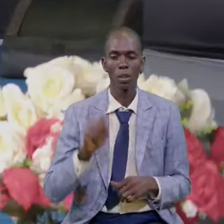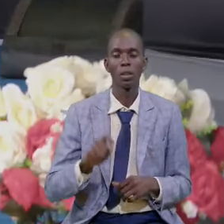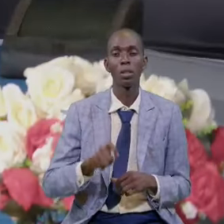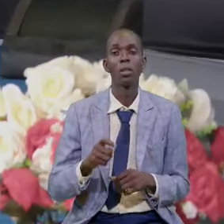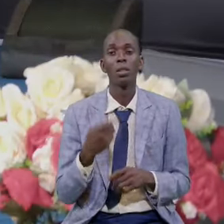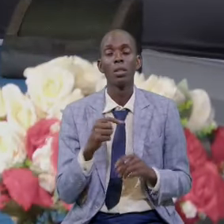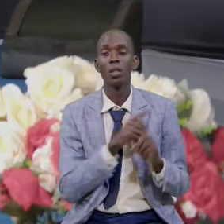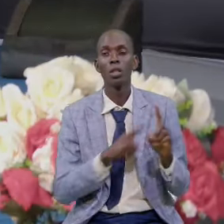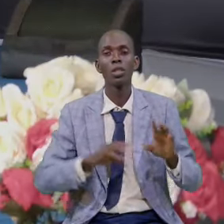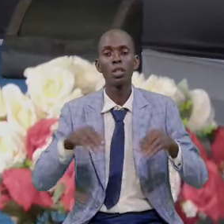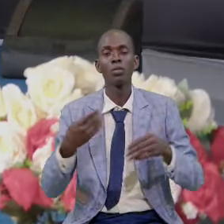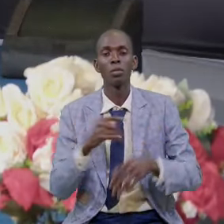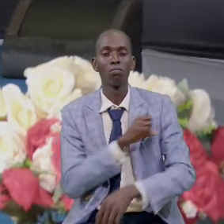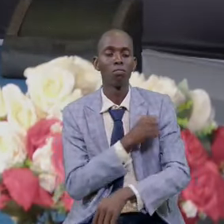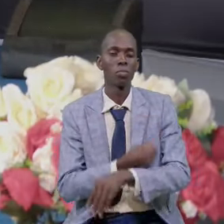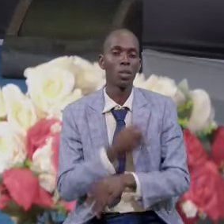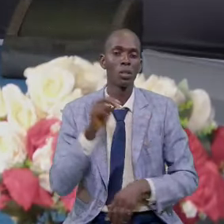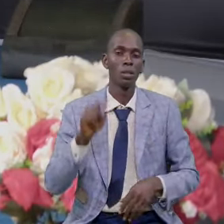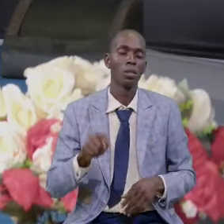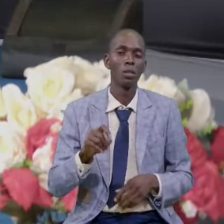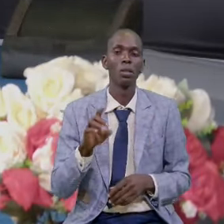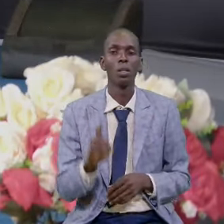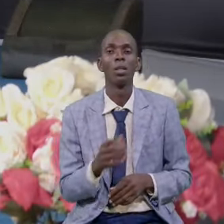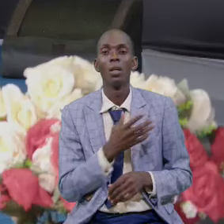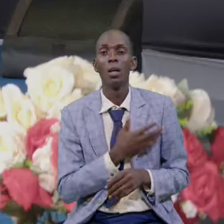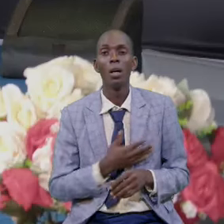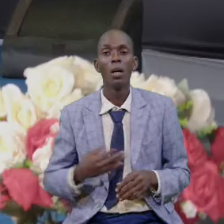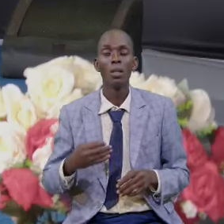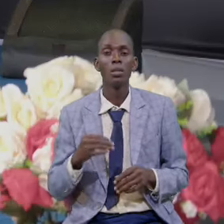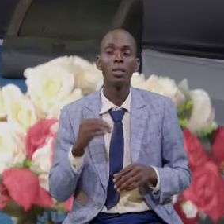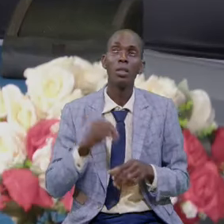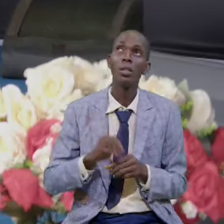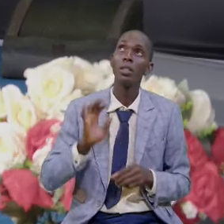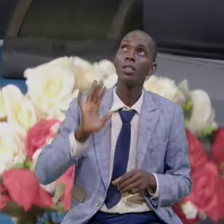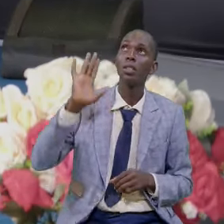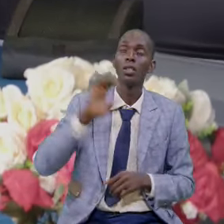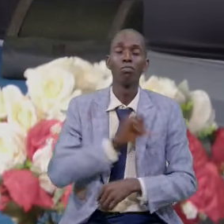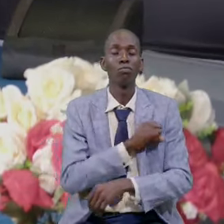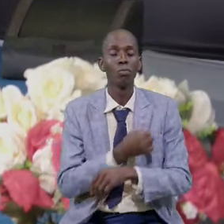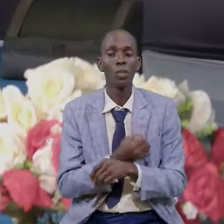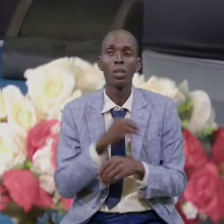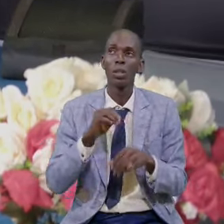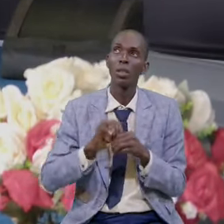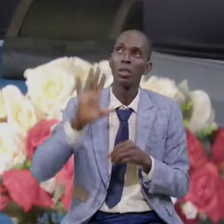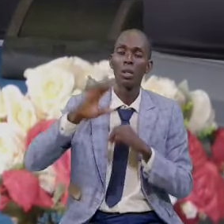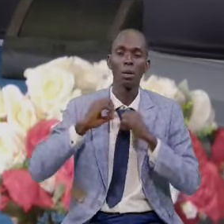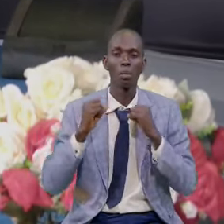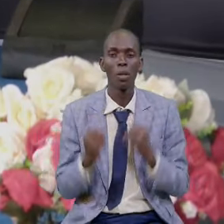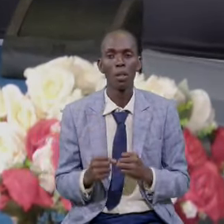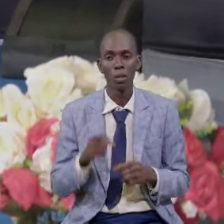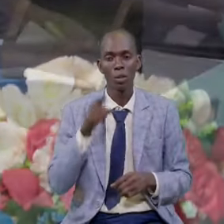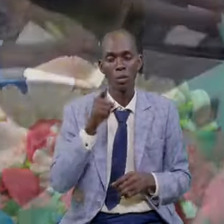stamina. And in his strength, in his power, you will